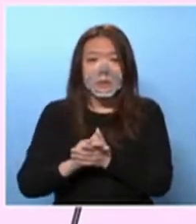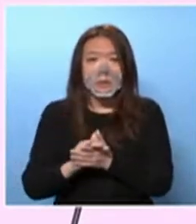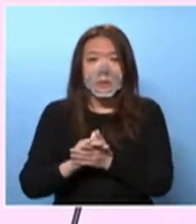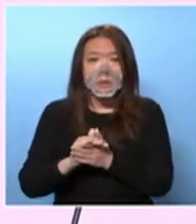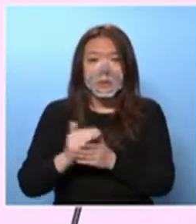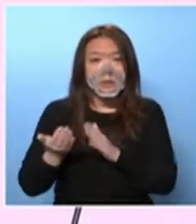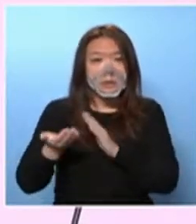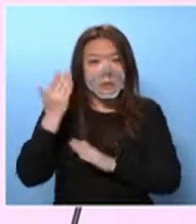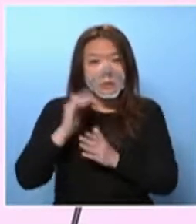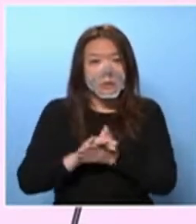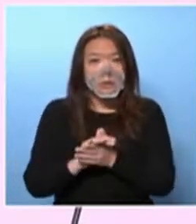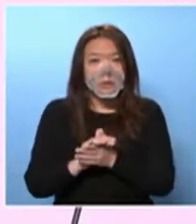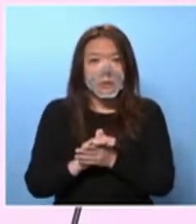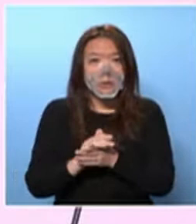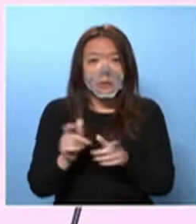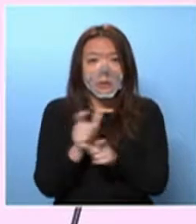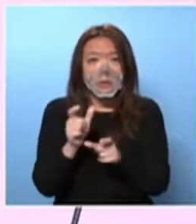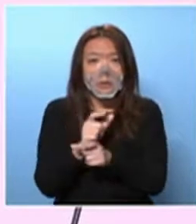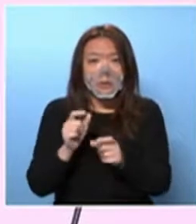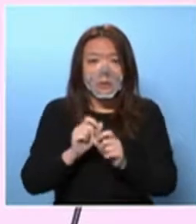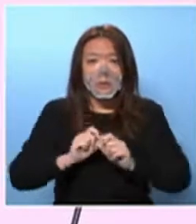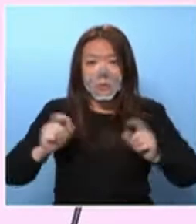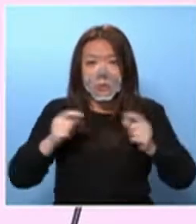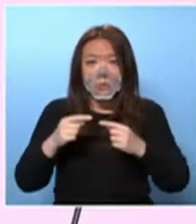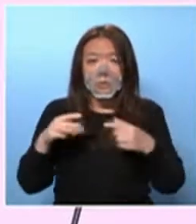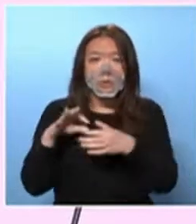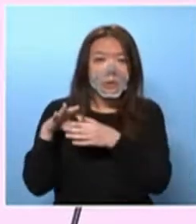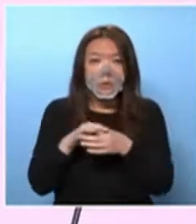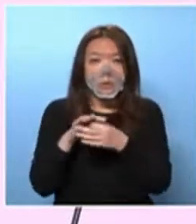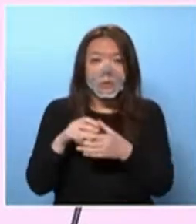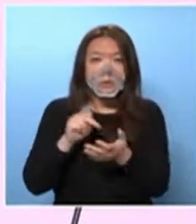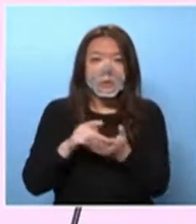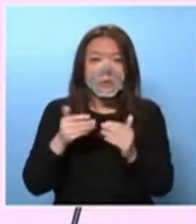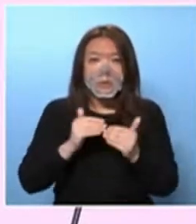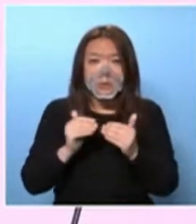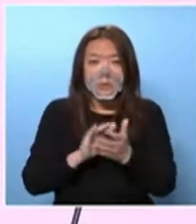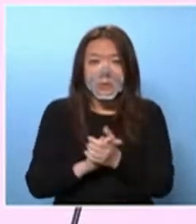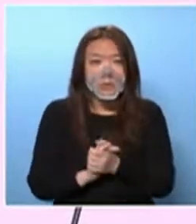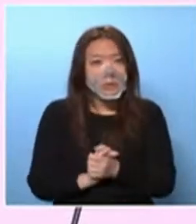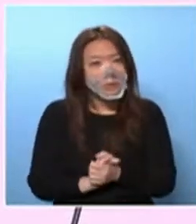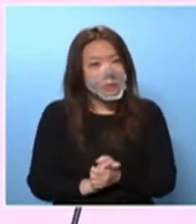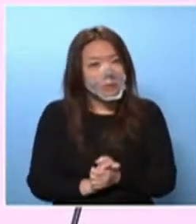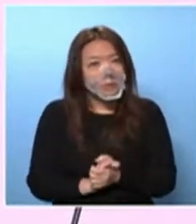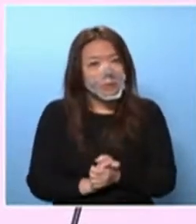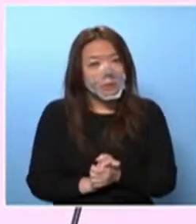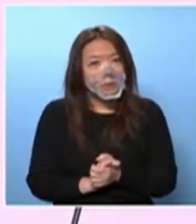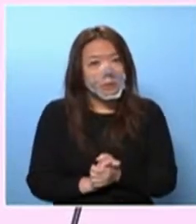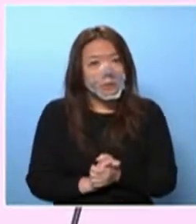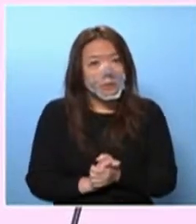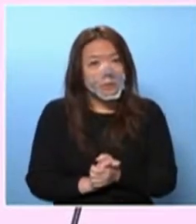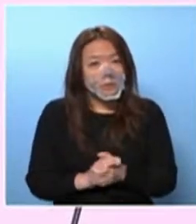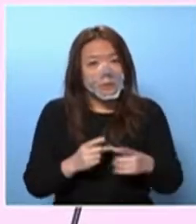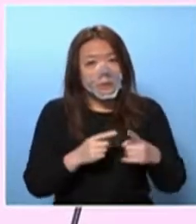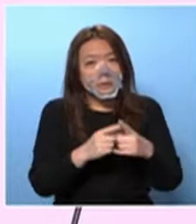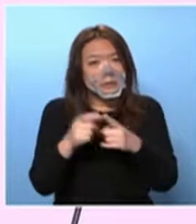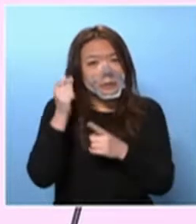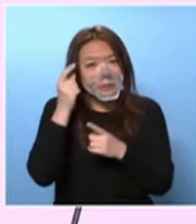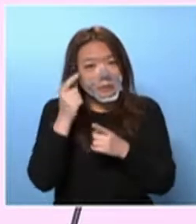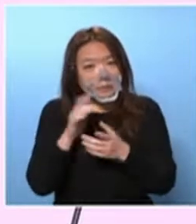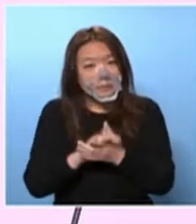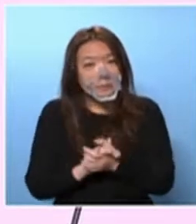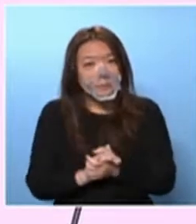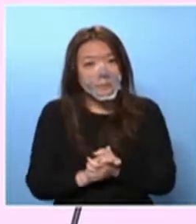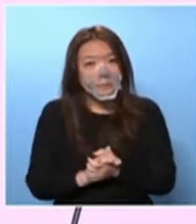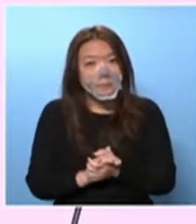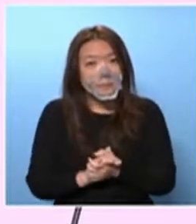inflation-linked retail bonds, that is I-bond, and no less than $35 billion of silver bond in the next financial year, with a view to offering